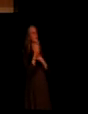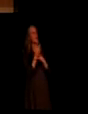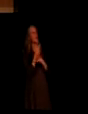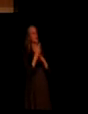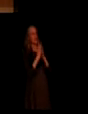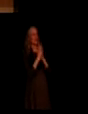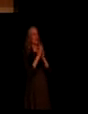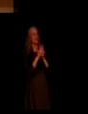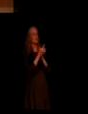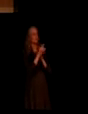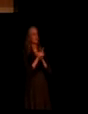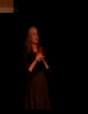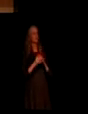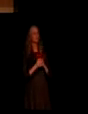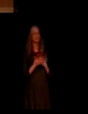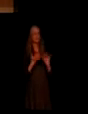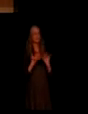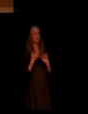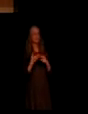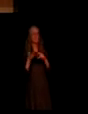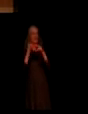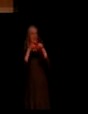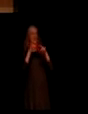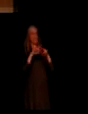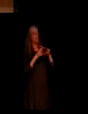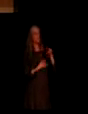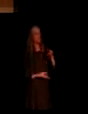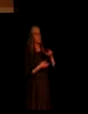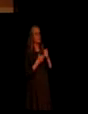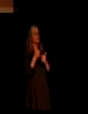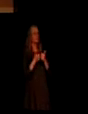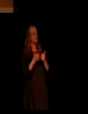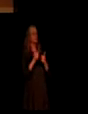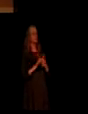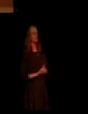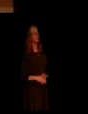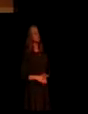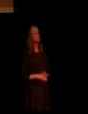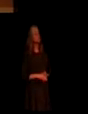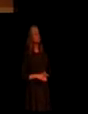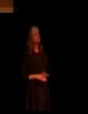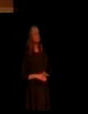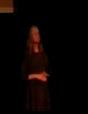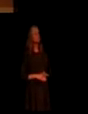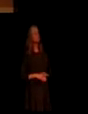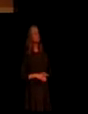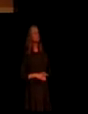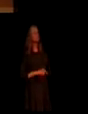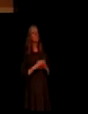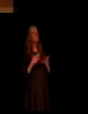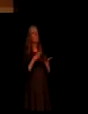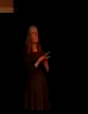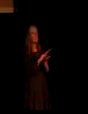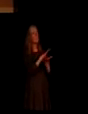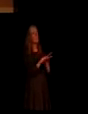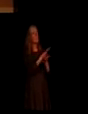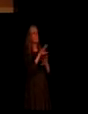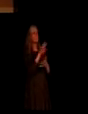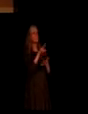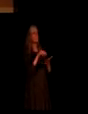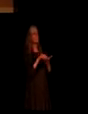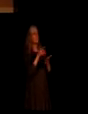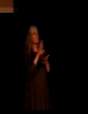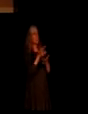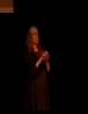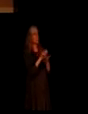question, well, is it going up or is it going down? And as I said, our paper in 2003, we thought it